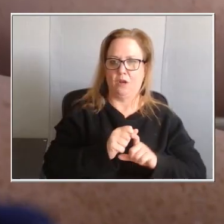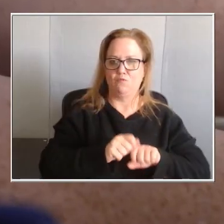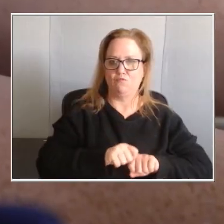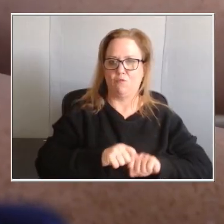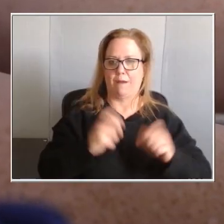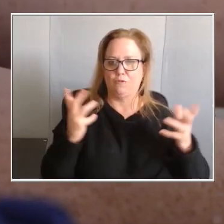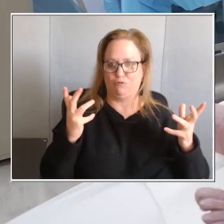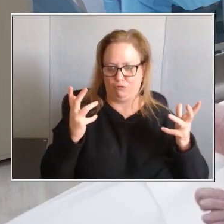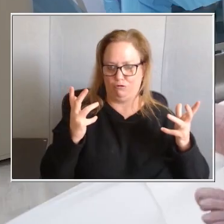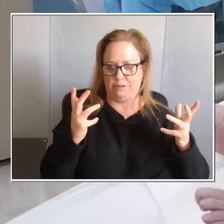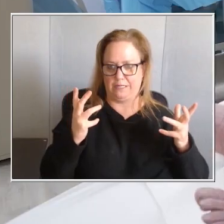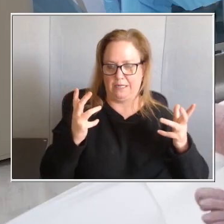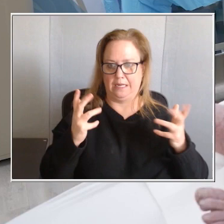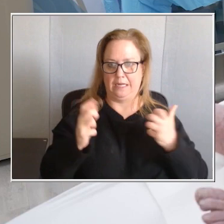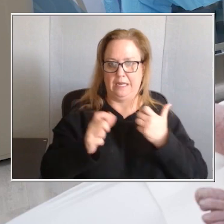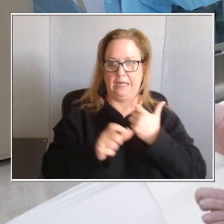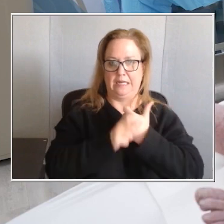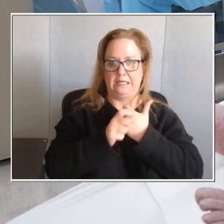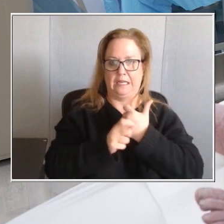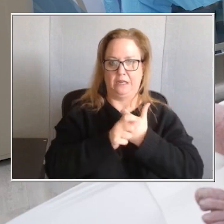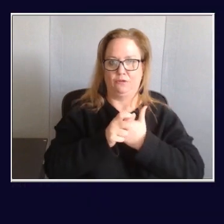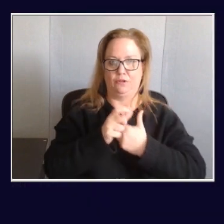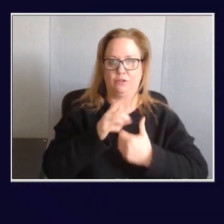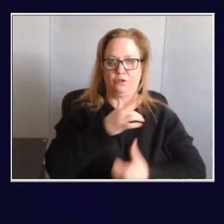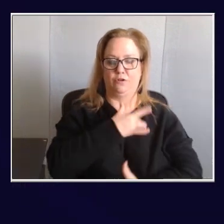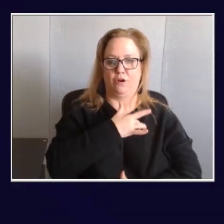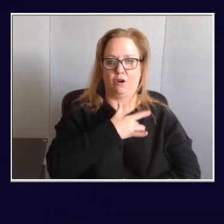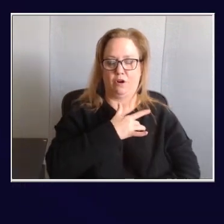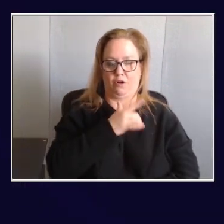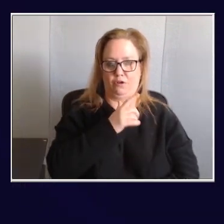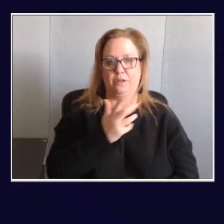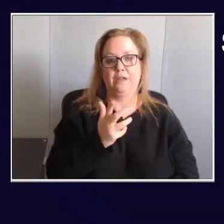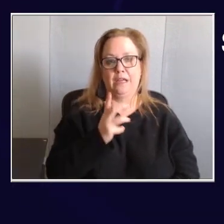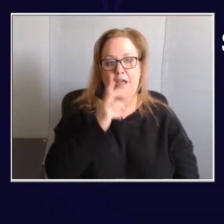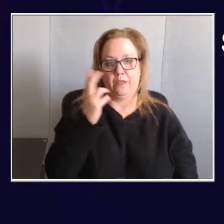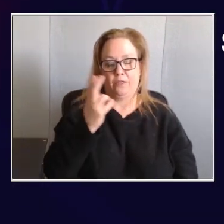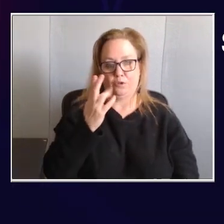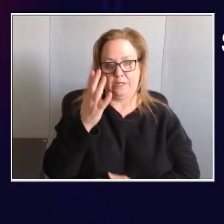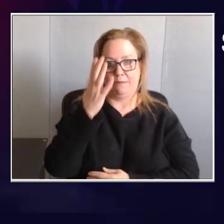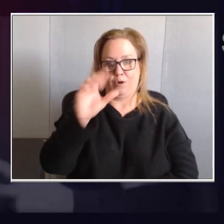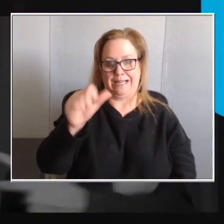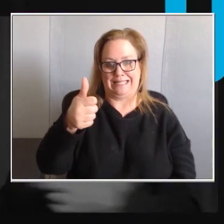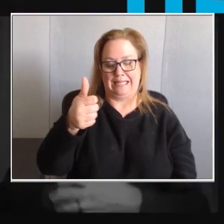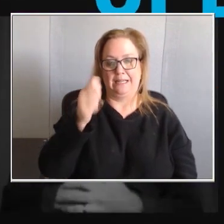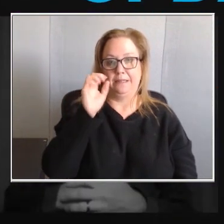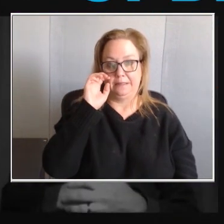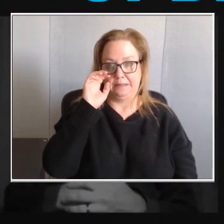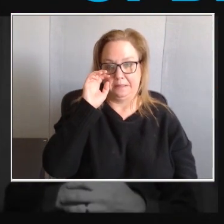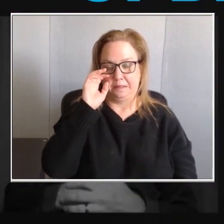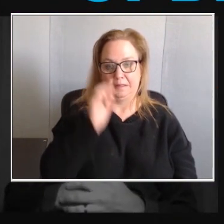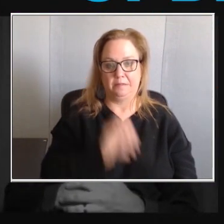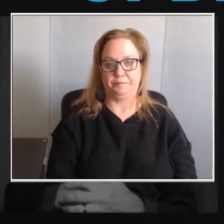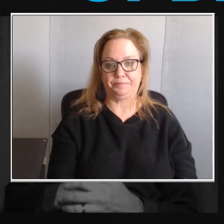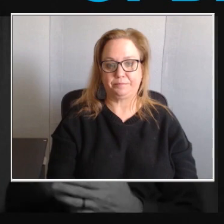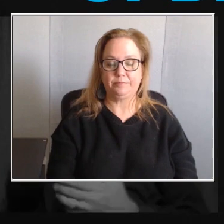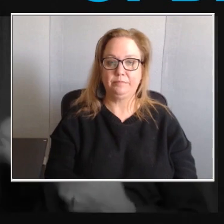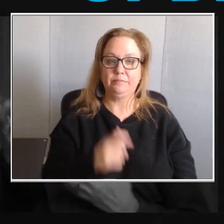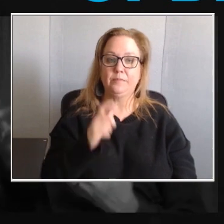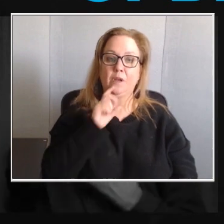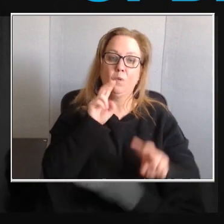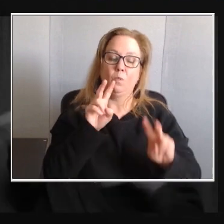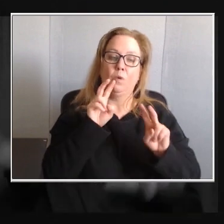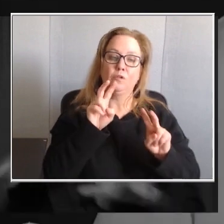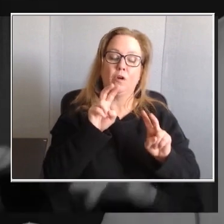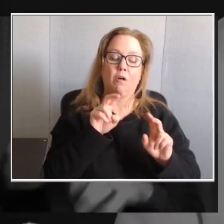dangers to your heart if your varicose veins are left untreated. That's Thursday morning at 10 a.m. Subscribe to our Morning